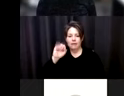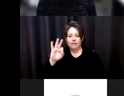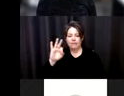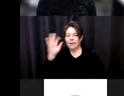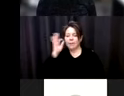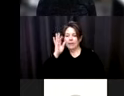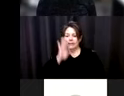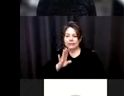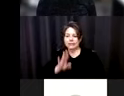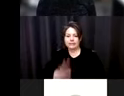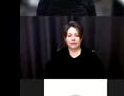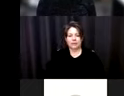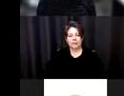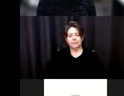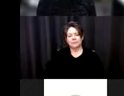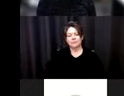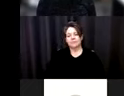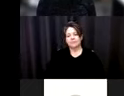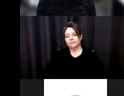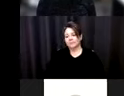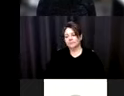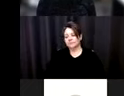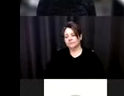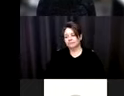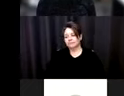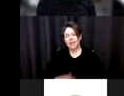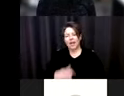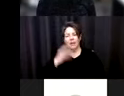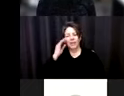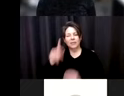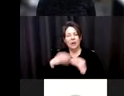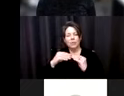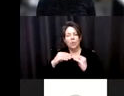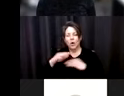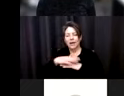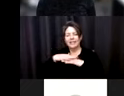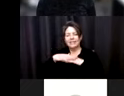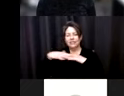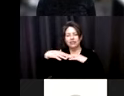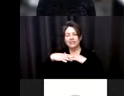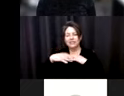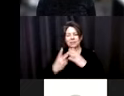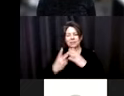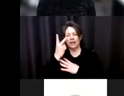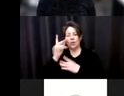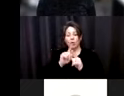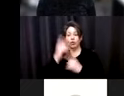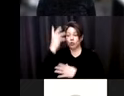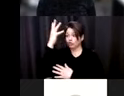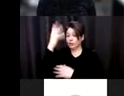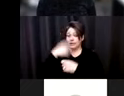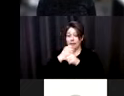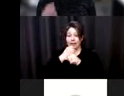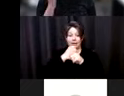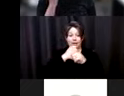I was thinking more about indigenous plants as well as the trees that make the panels. And